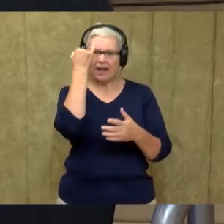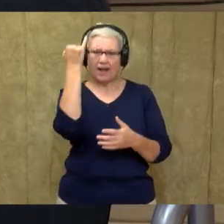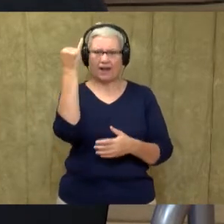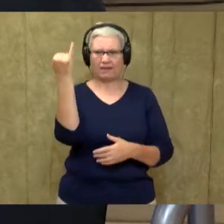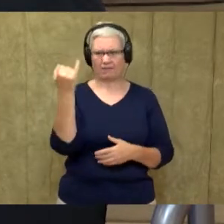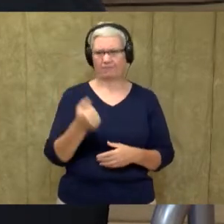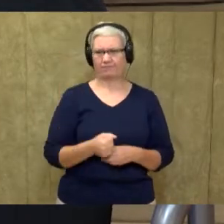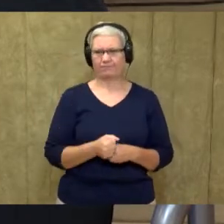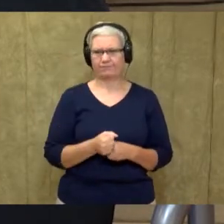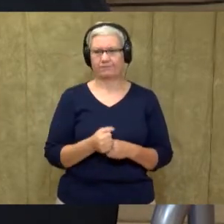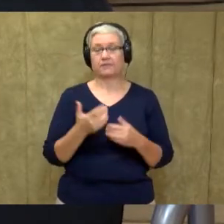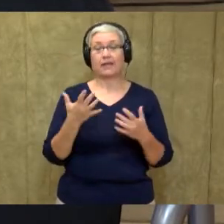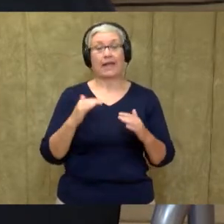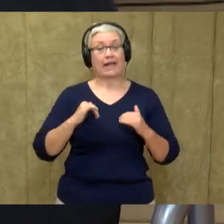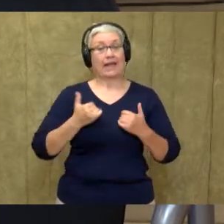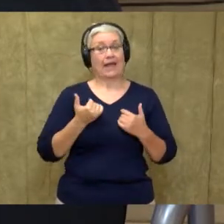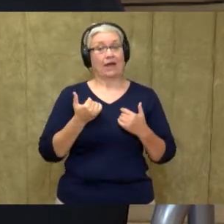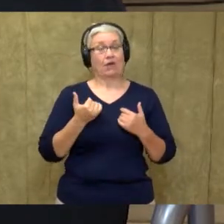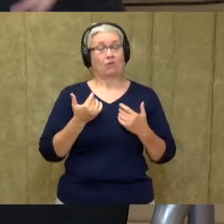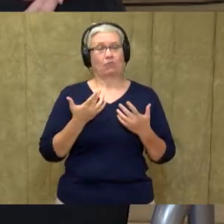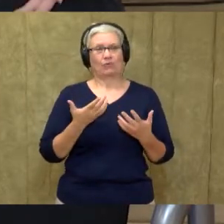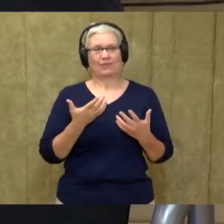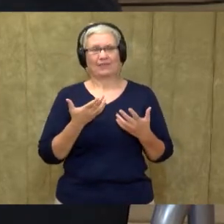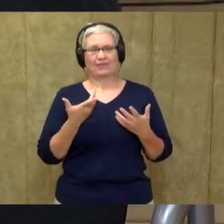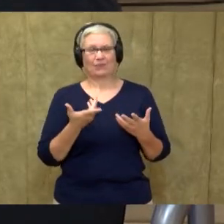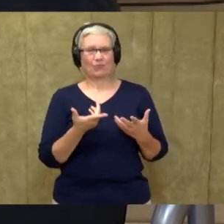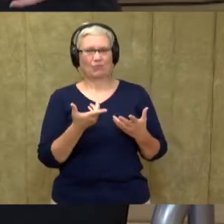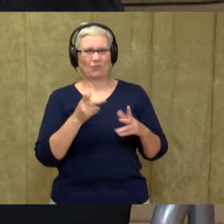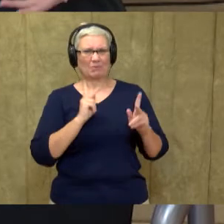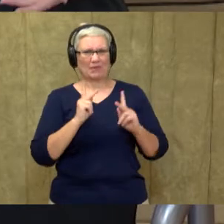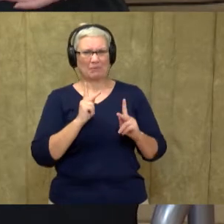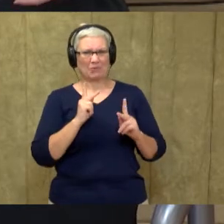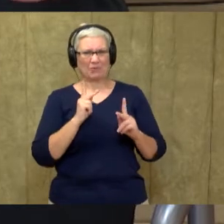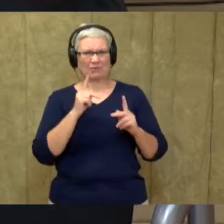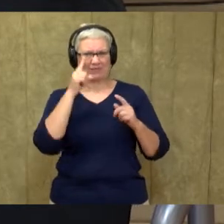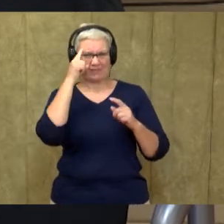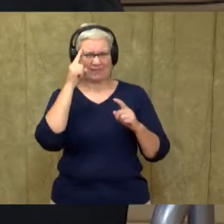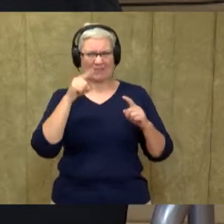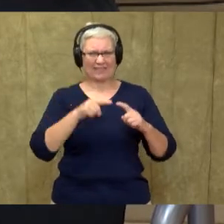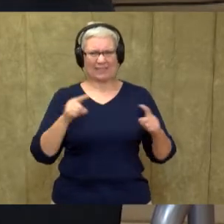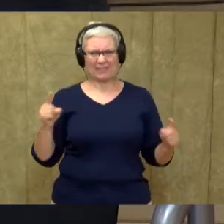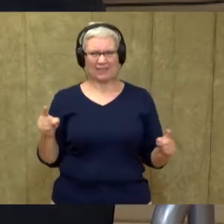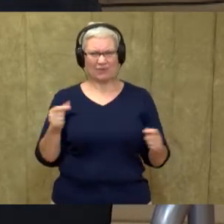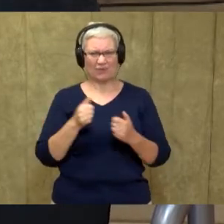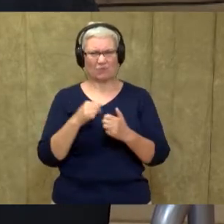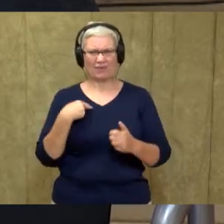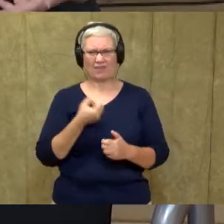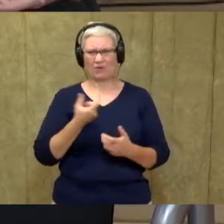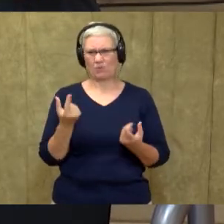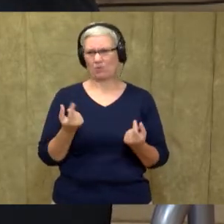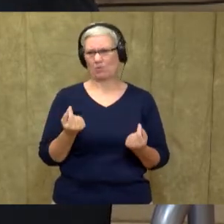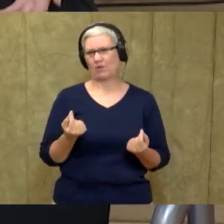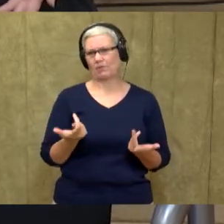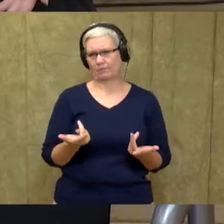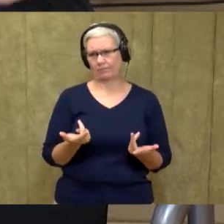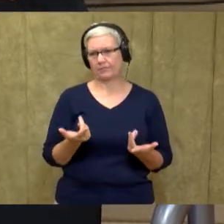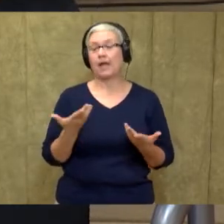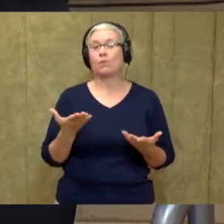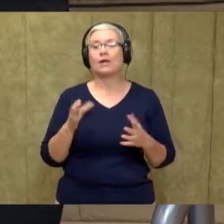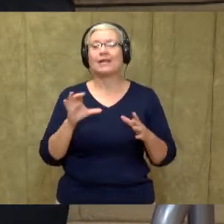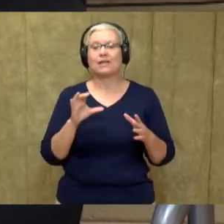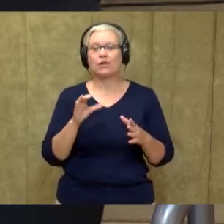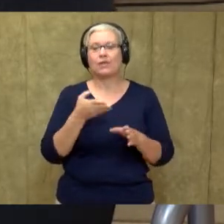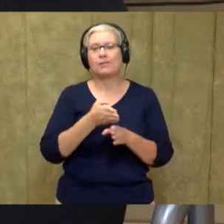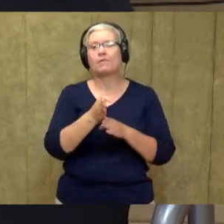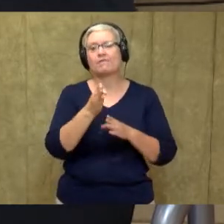we deal with people who disagree with us, and how do we present our ideas in an academic and professional way,